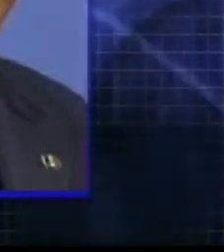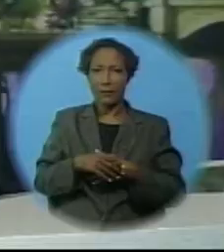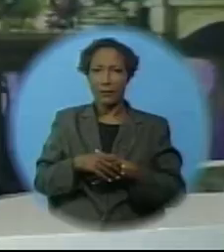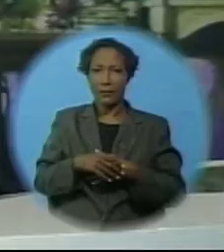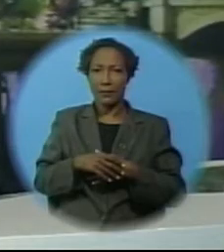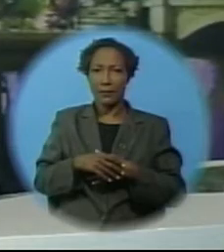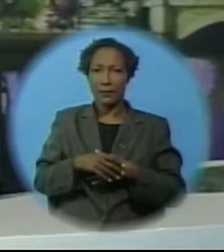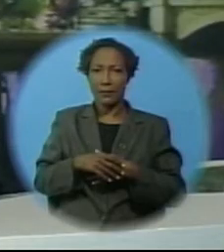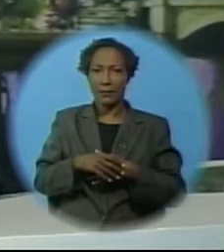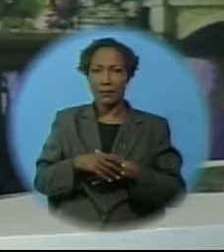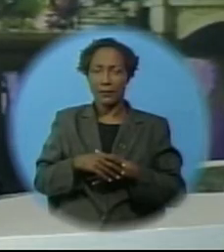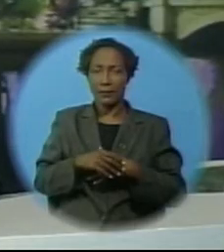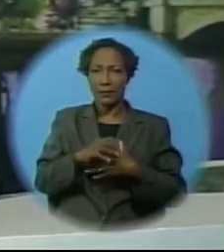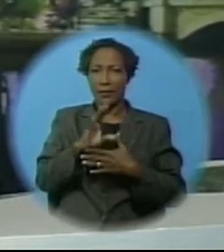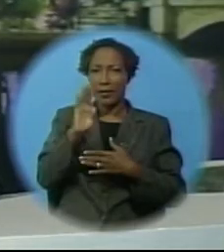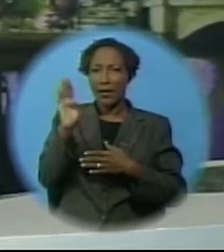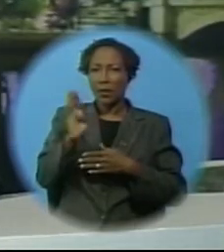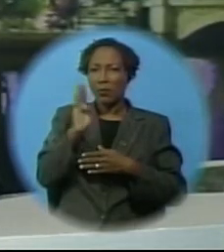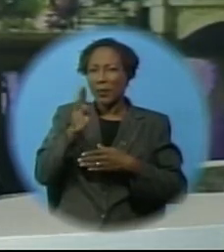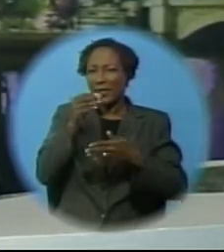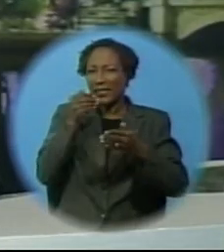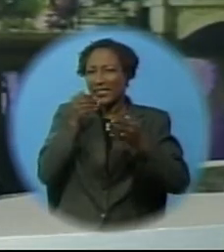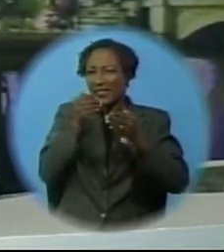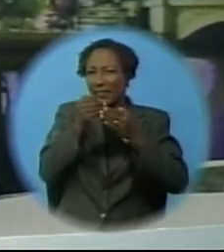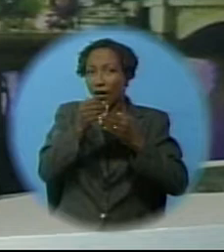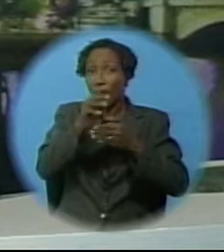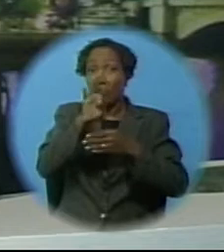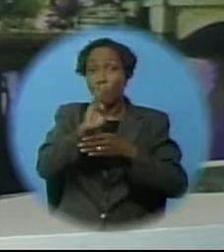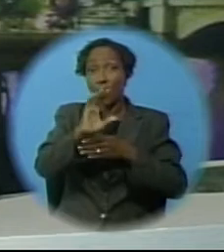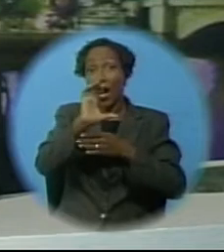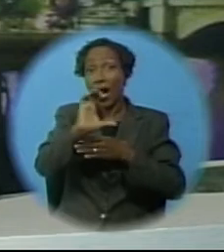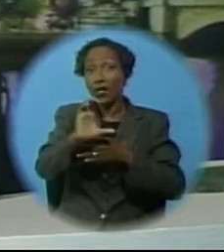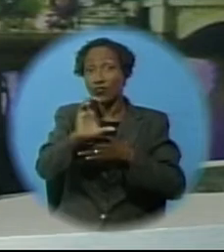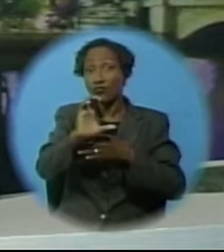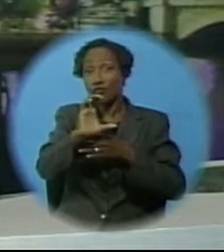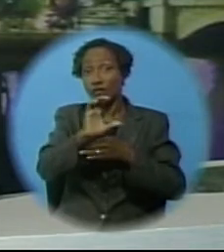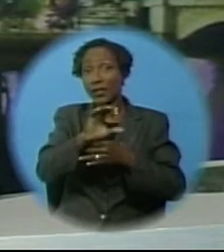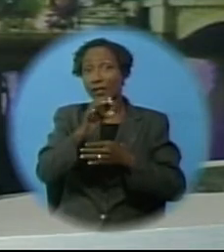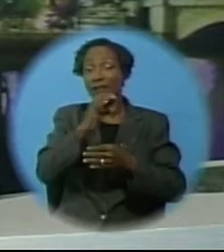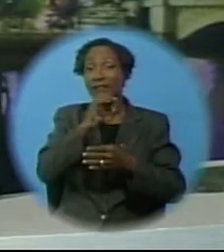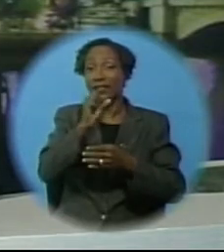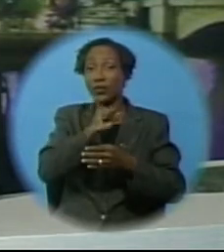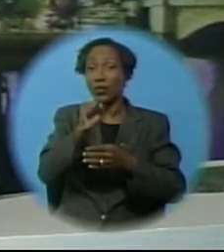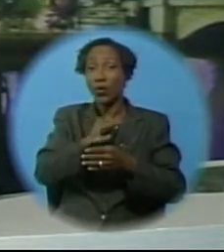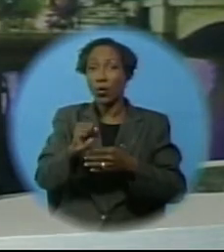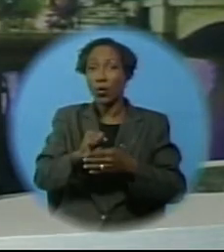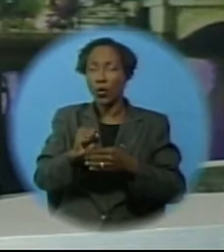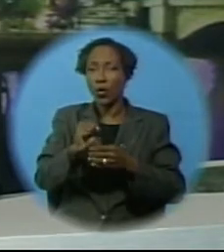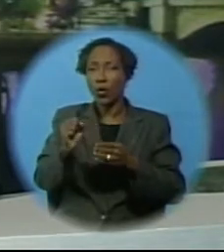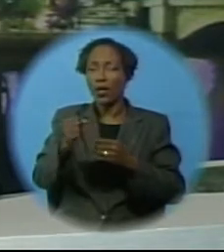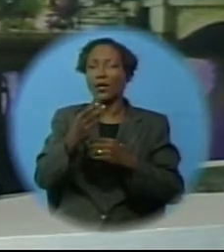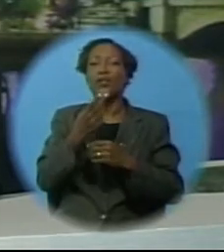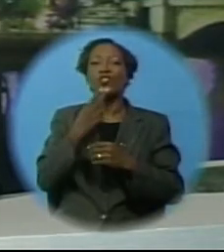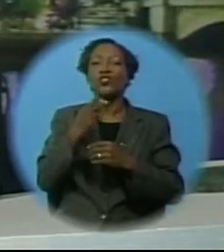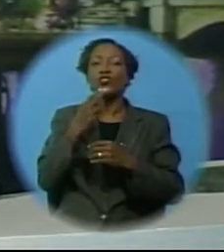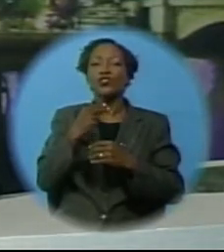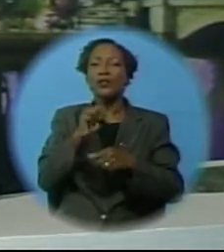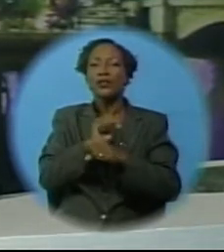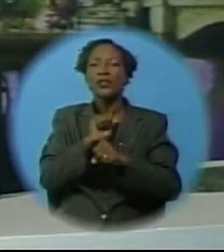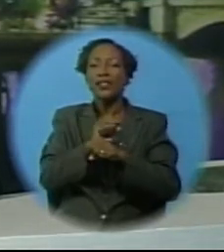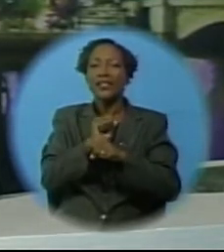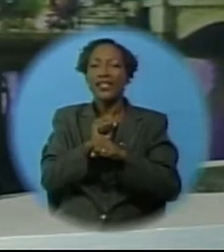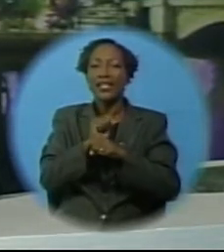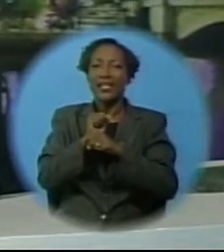UNEA. Barbados' almost 400-year-old sugar industry is being swiftly overtaken by poultry